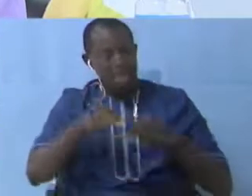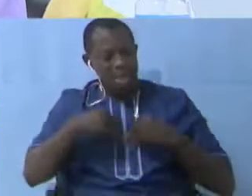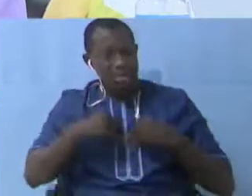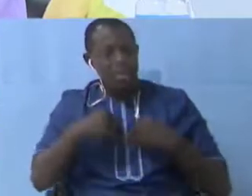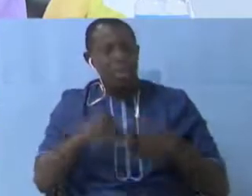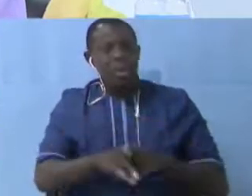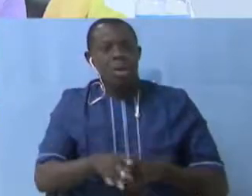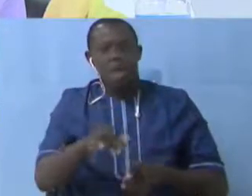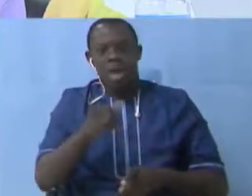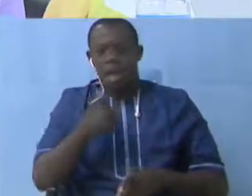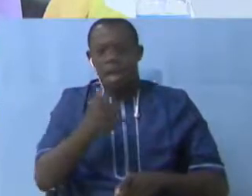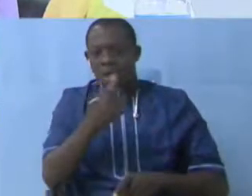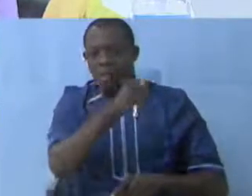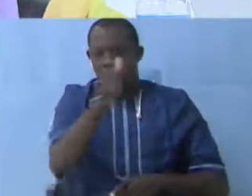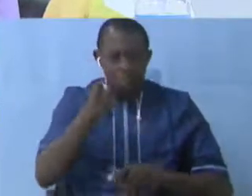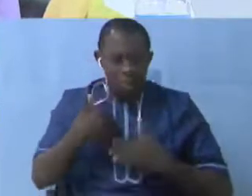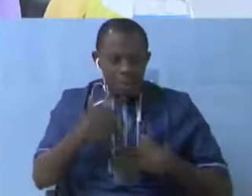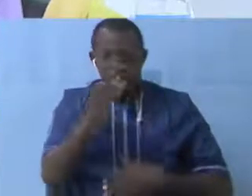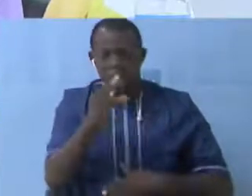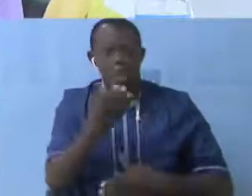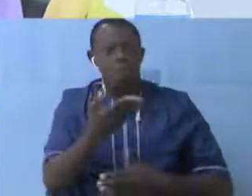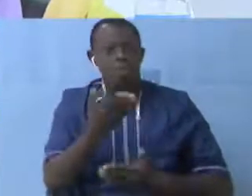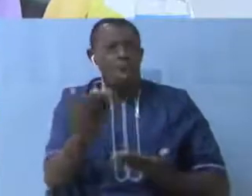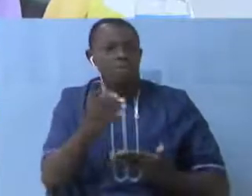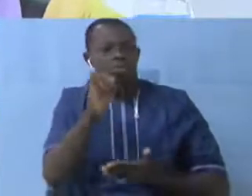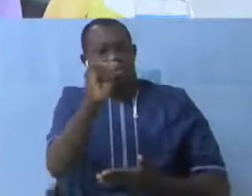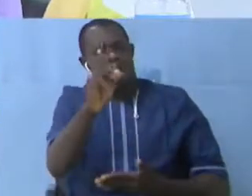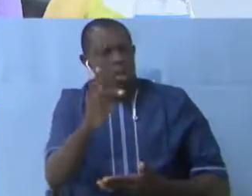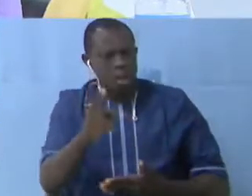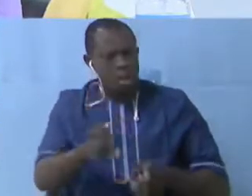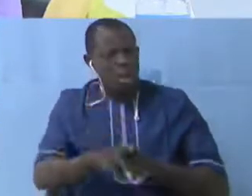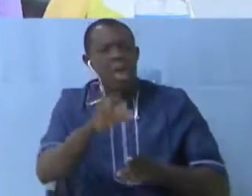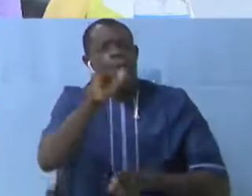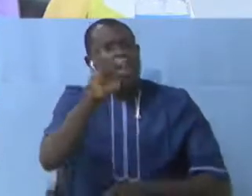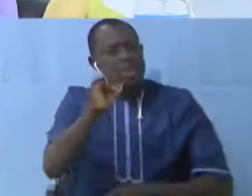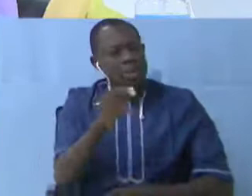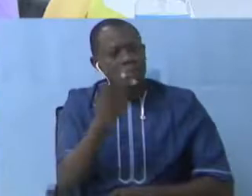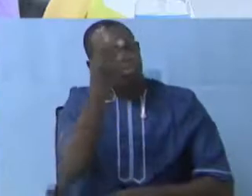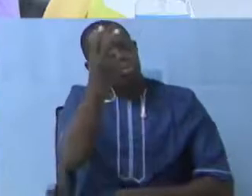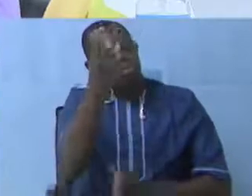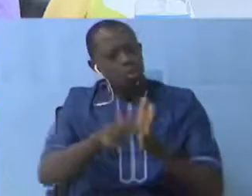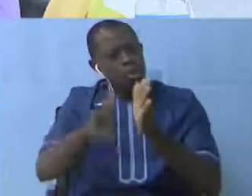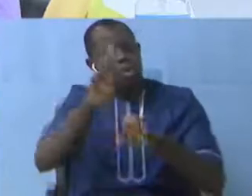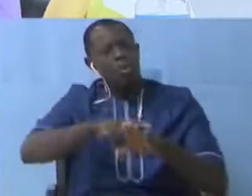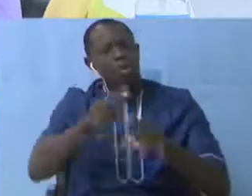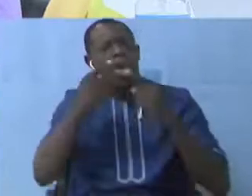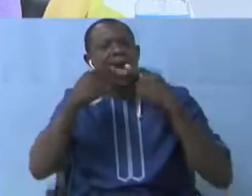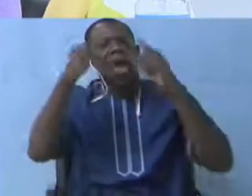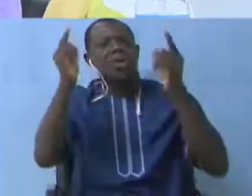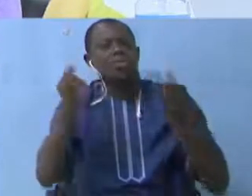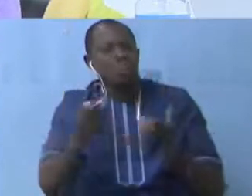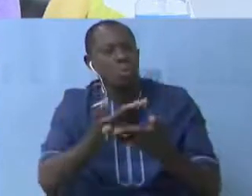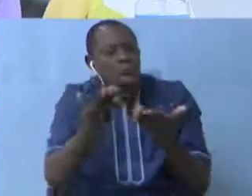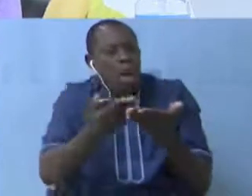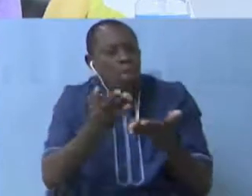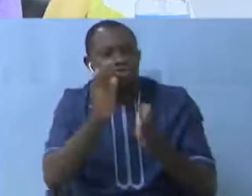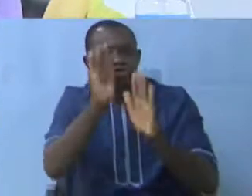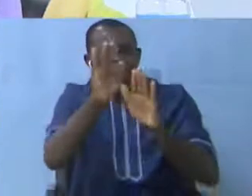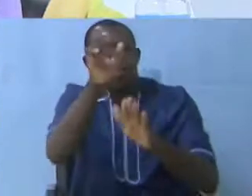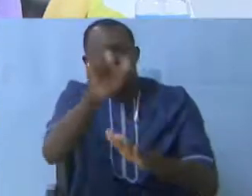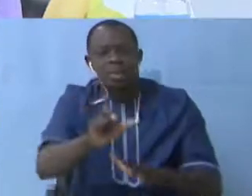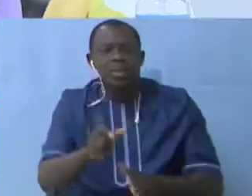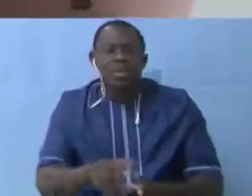of results. So why are you denying him his right to appeal? Which Madam was Witness, difficult. At some